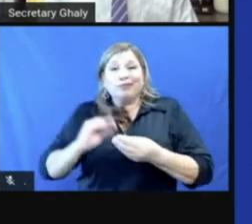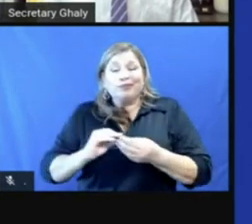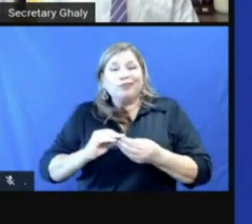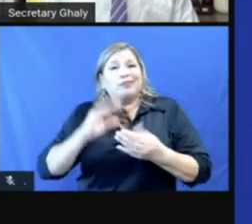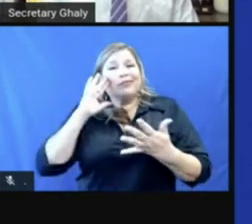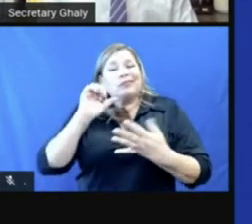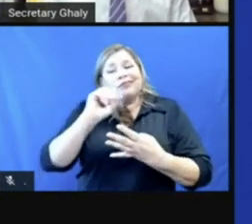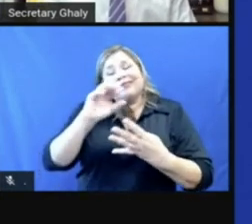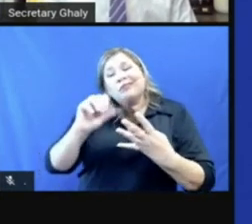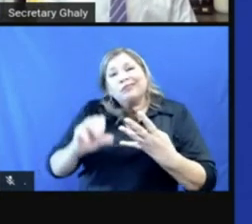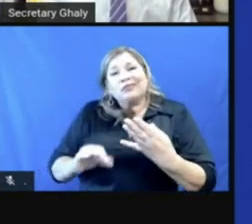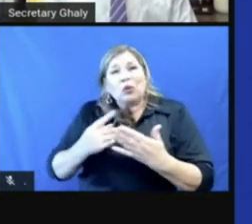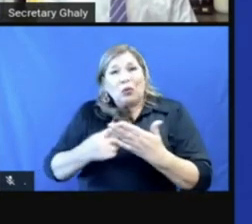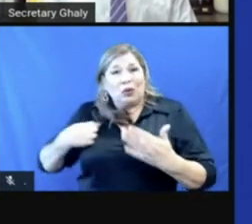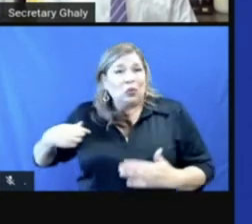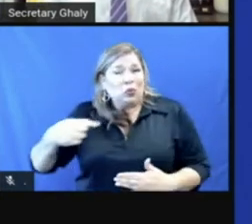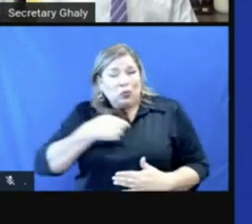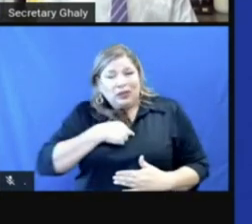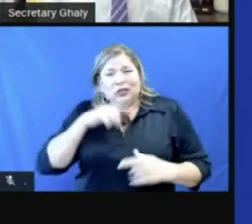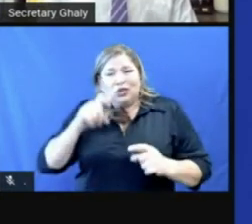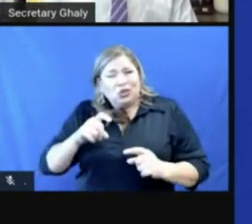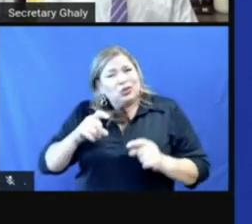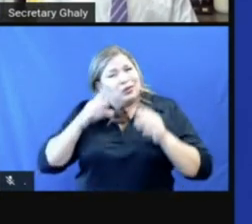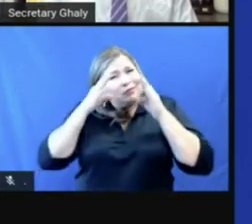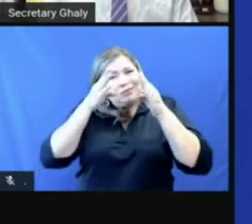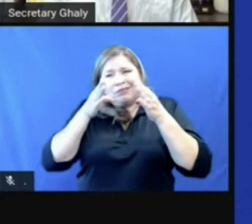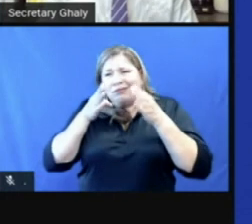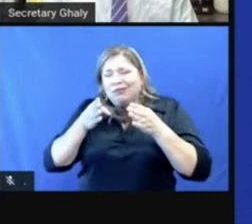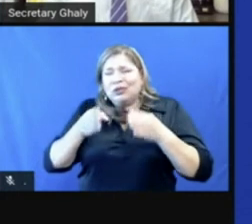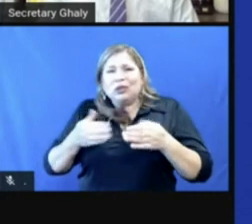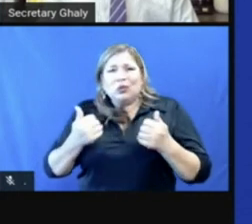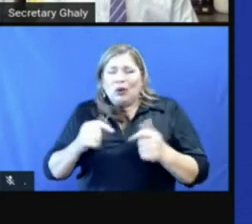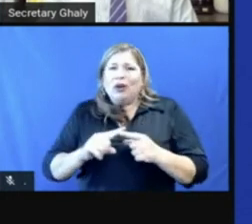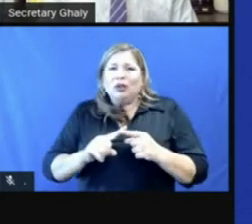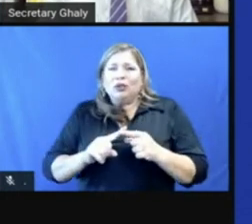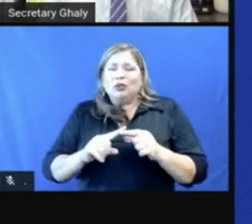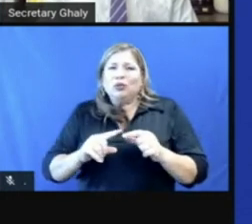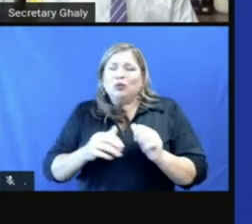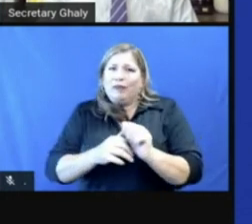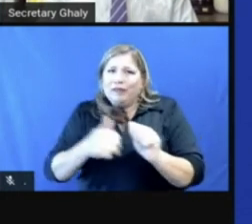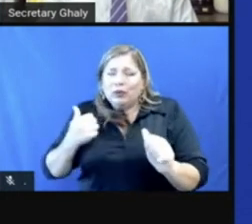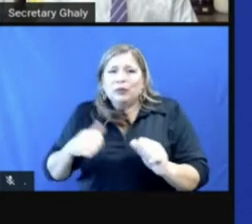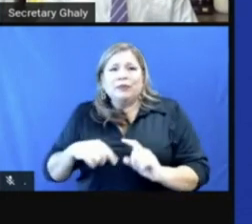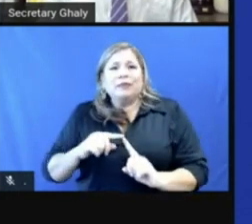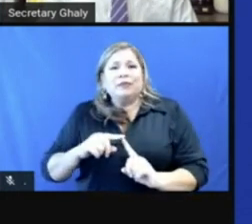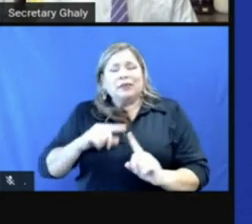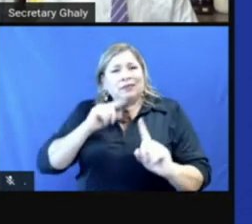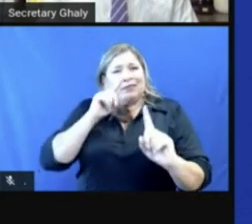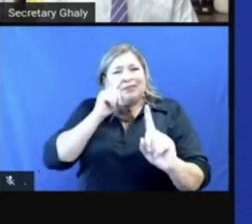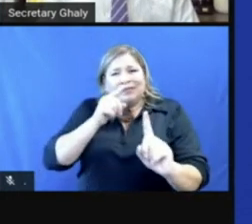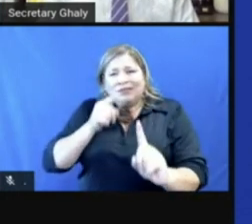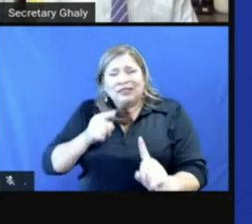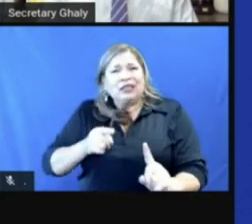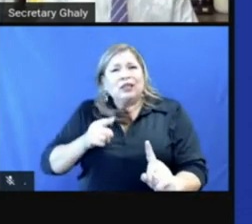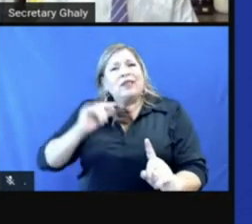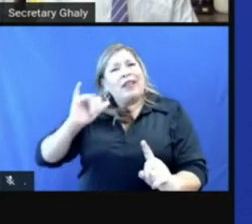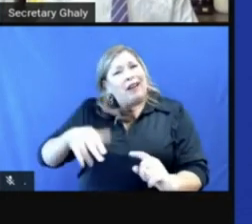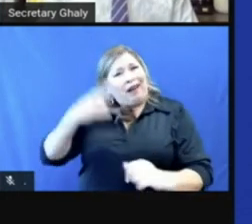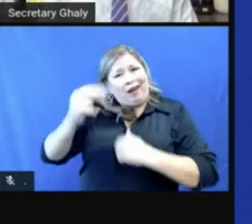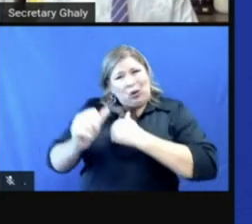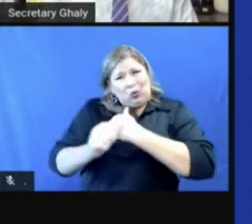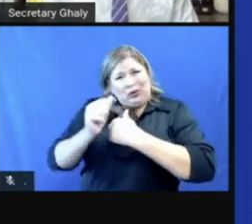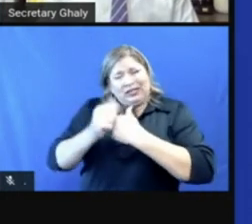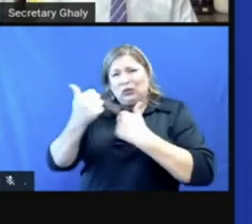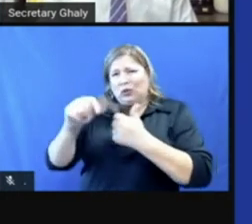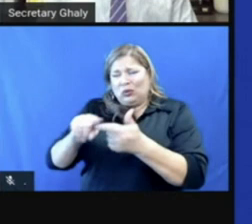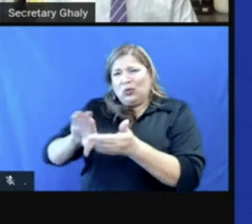just a minute target activities that are particularly high risk while minimizing the disruptions and the social connections we